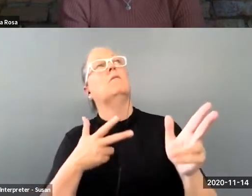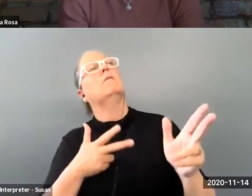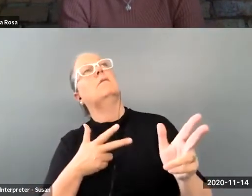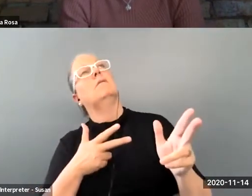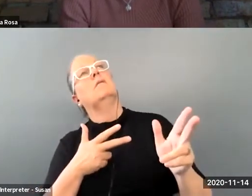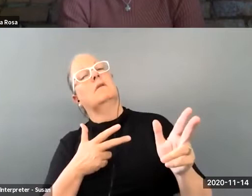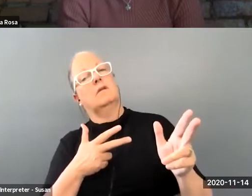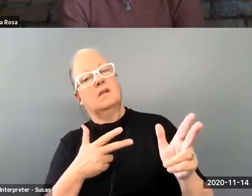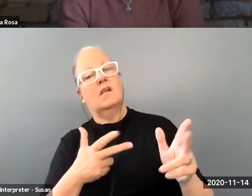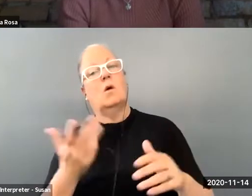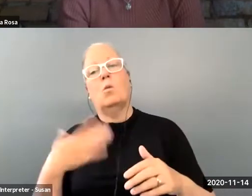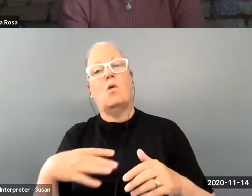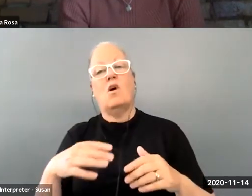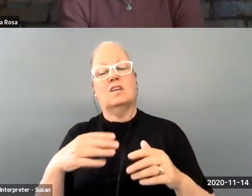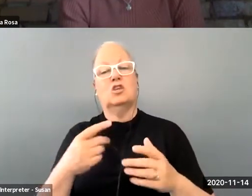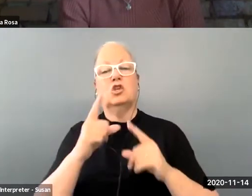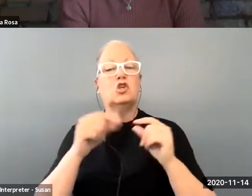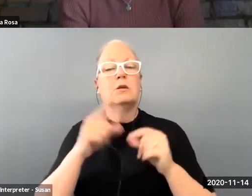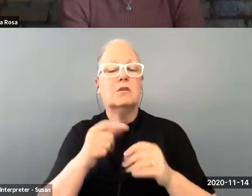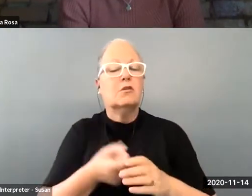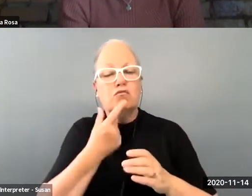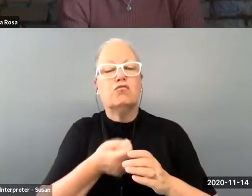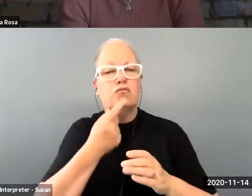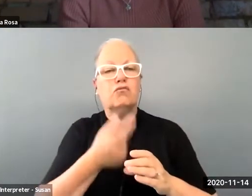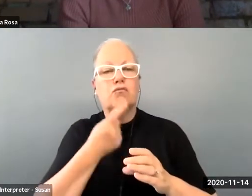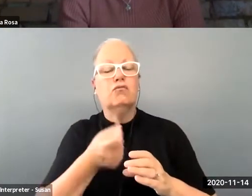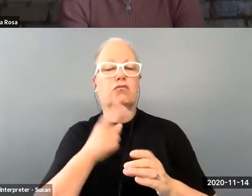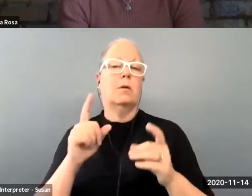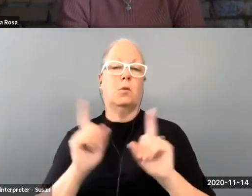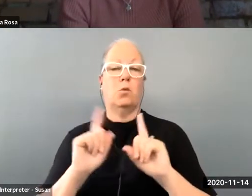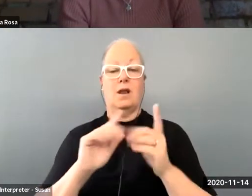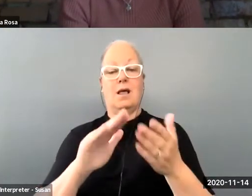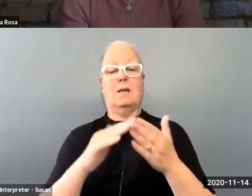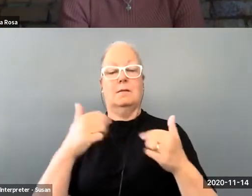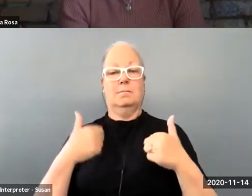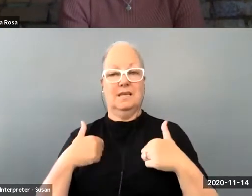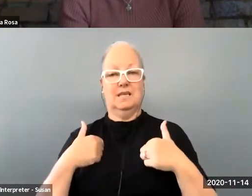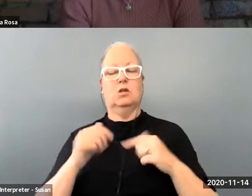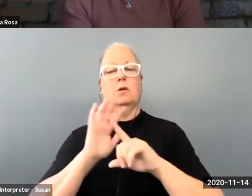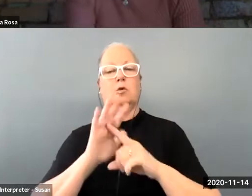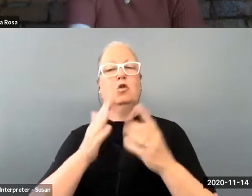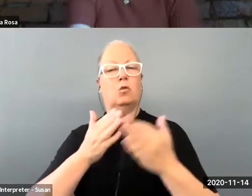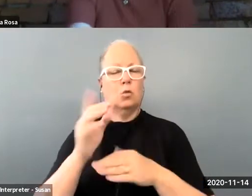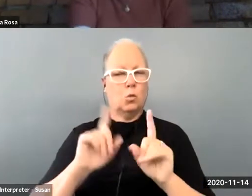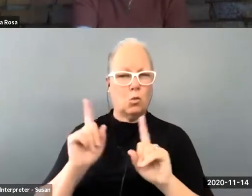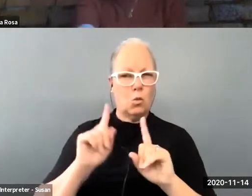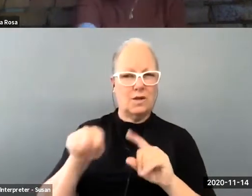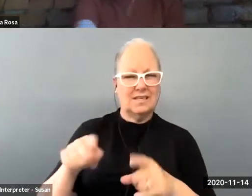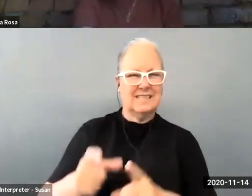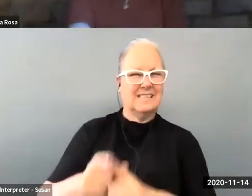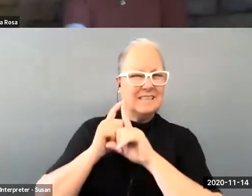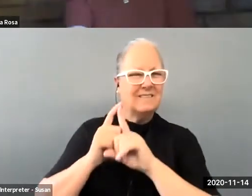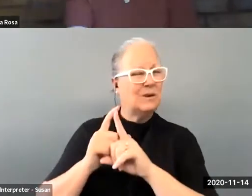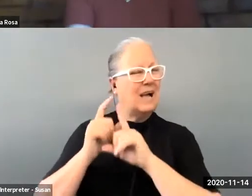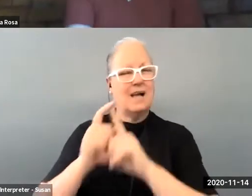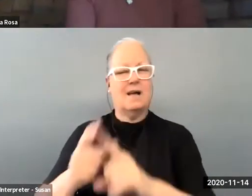several bags of chips. But actually what is helpful for me is to push through some of the things that are hard to do that